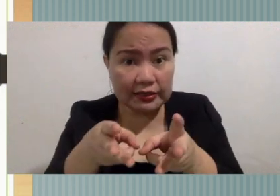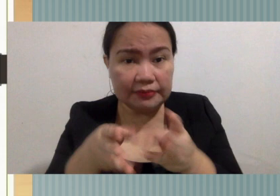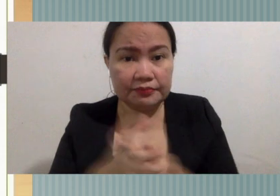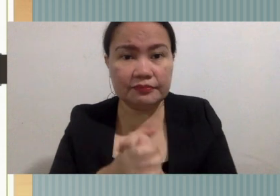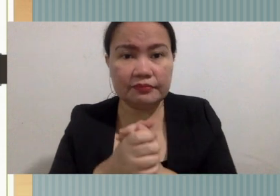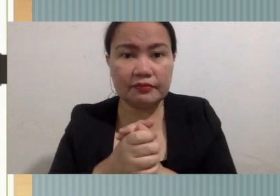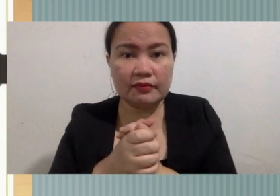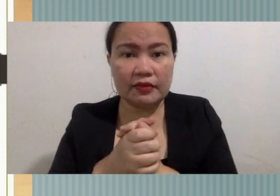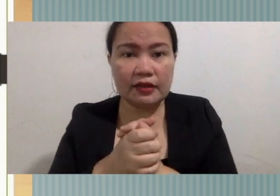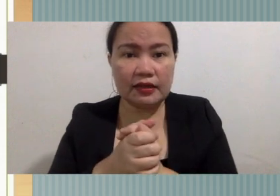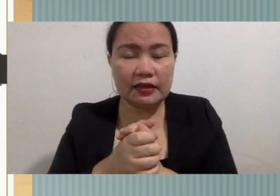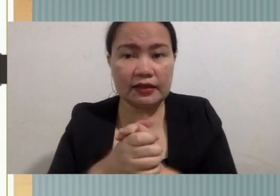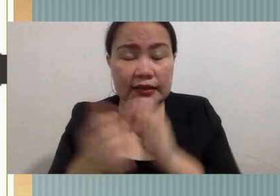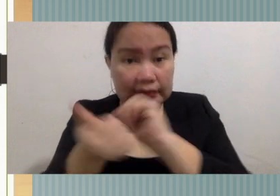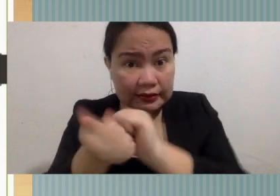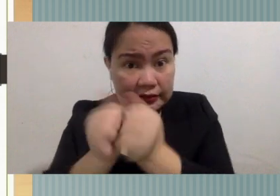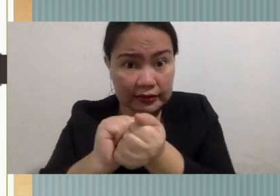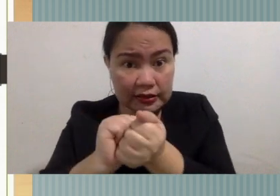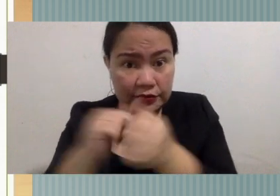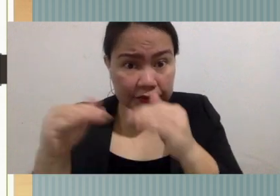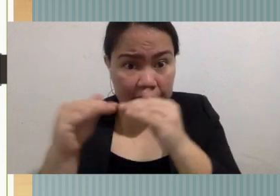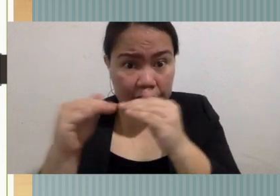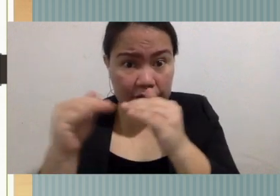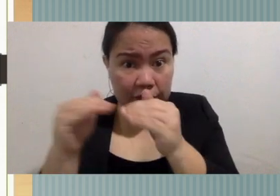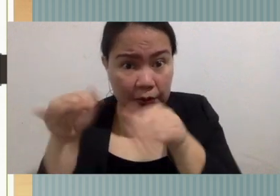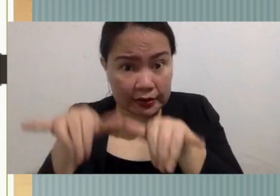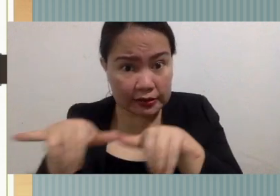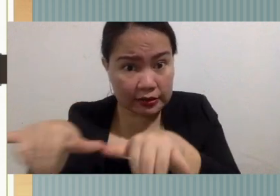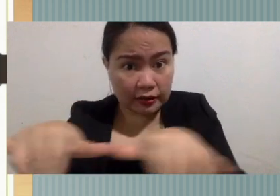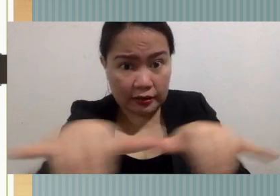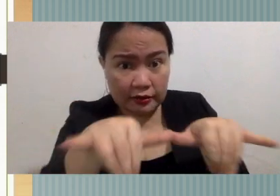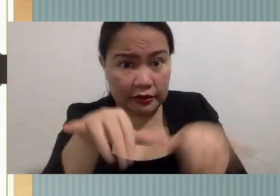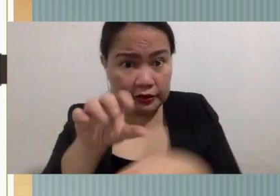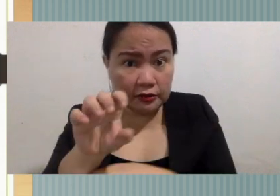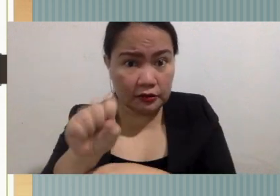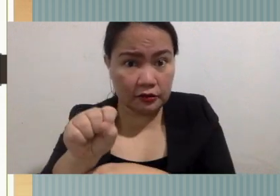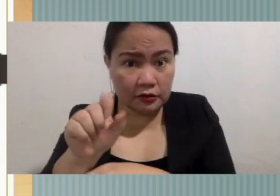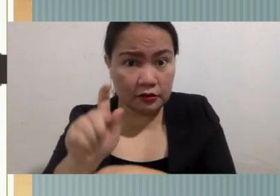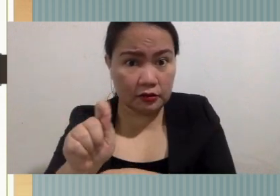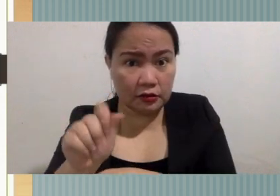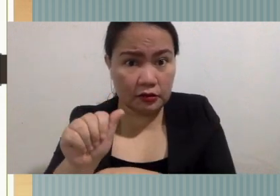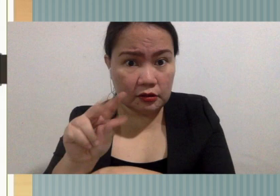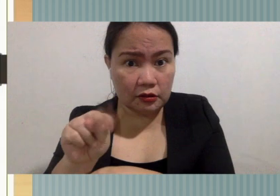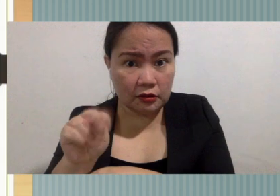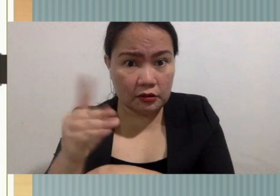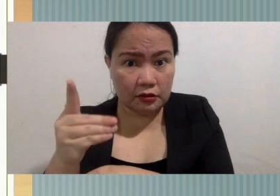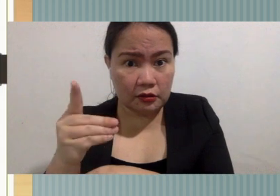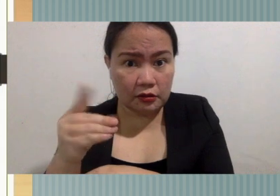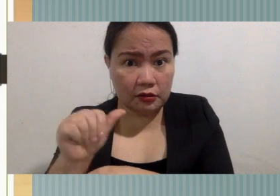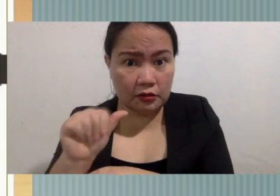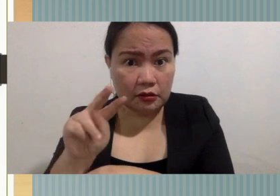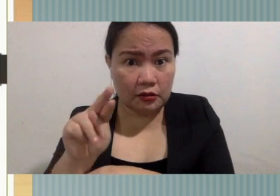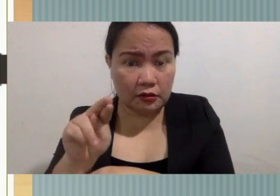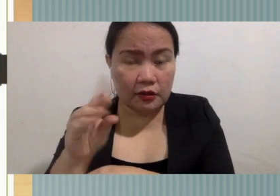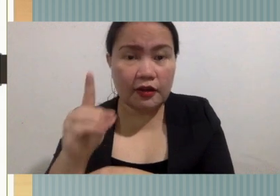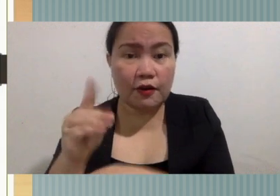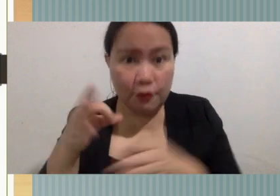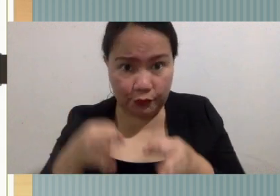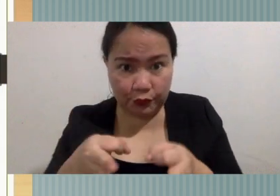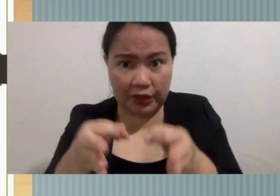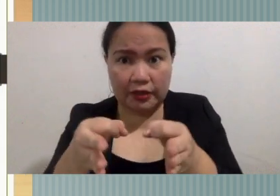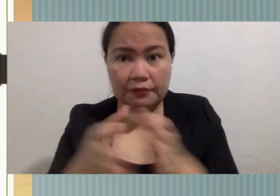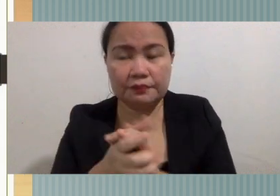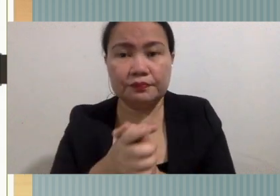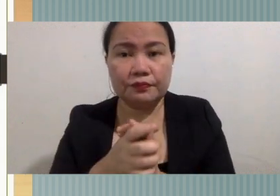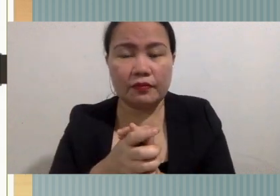i-rewrite muna natin, or we can transform the equation into standard form. So, since meron tayong 3x squared